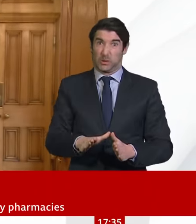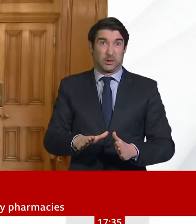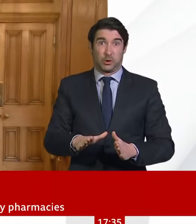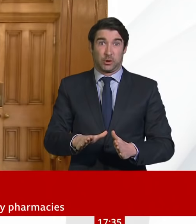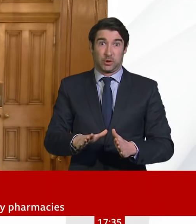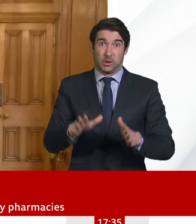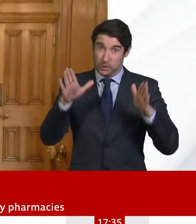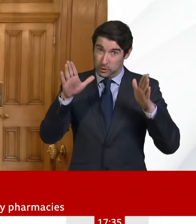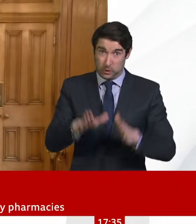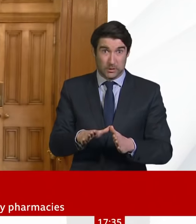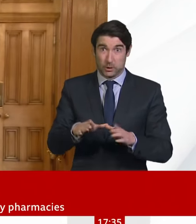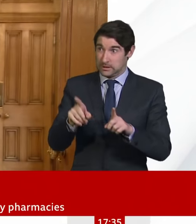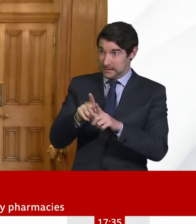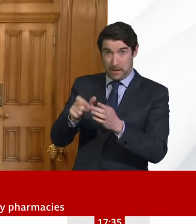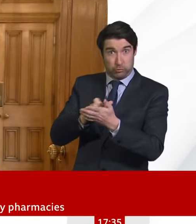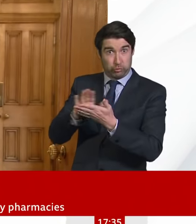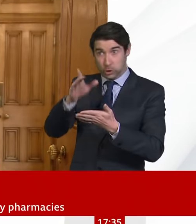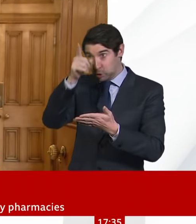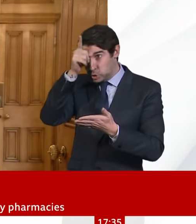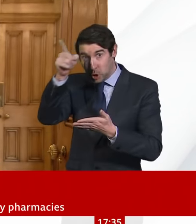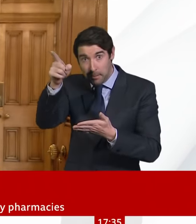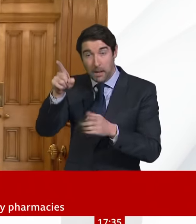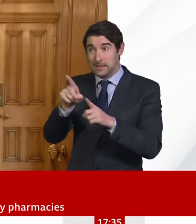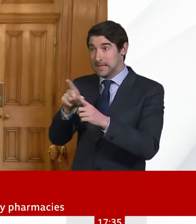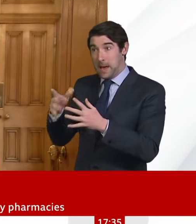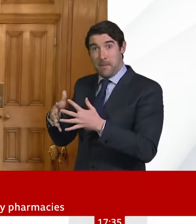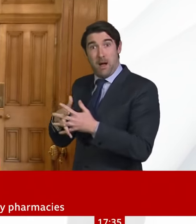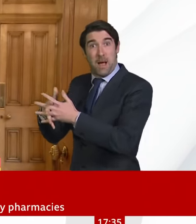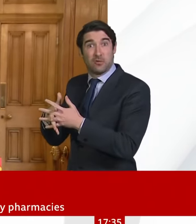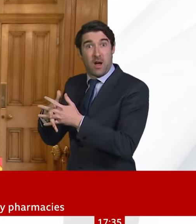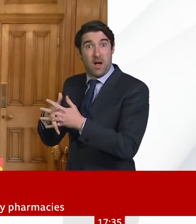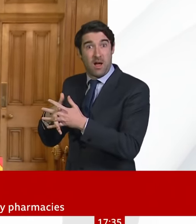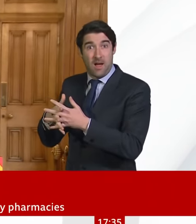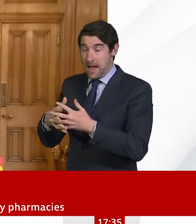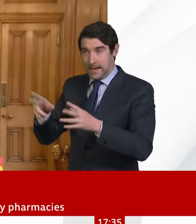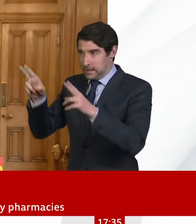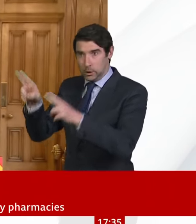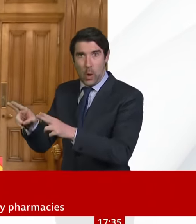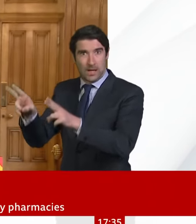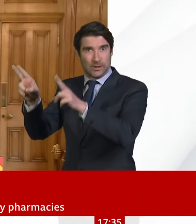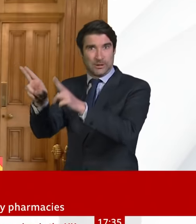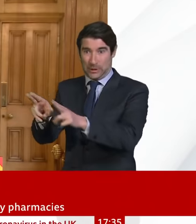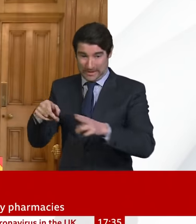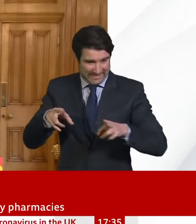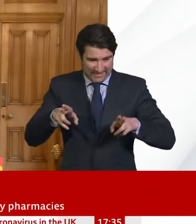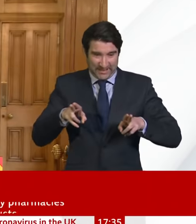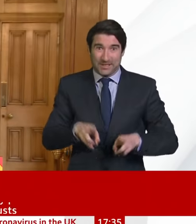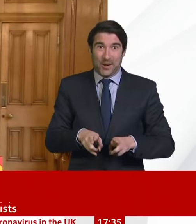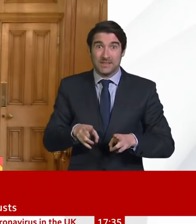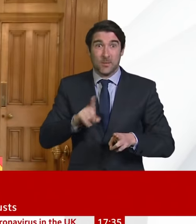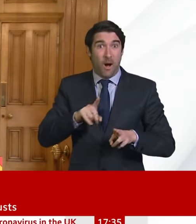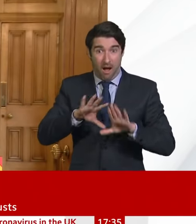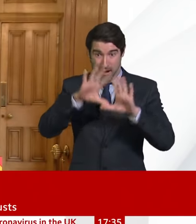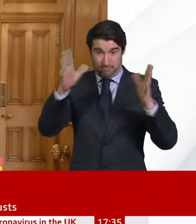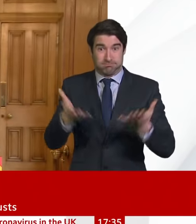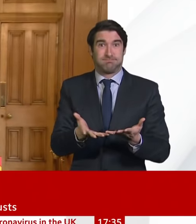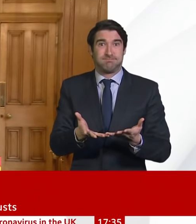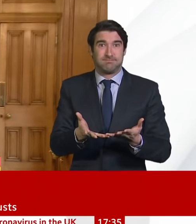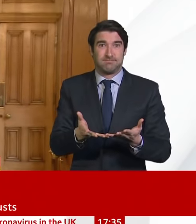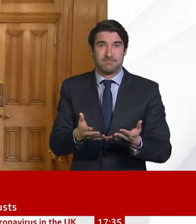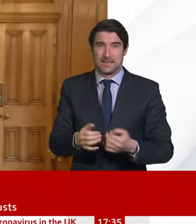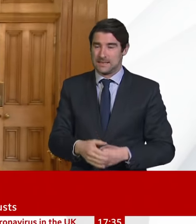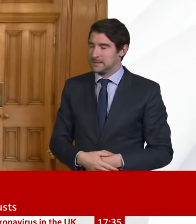challenge of prioritization. Look, I understand why NHS staff want tests so they can get